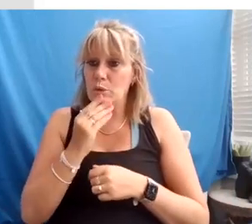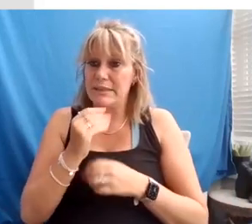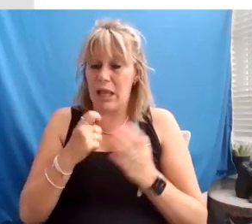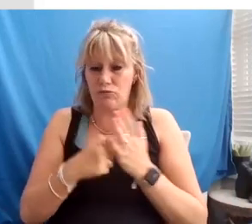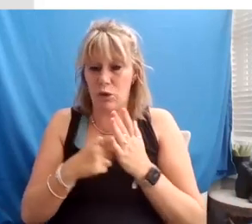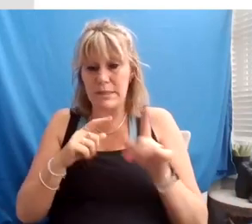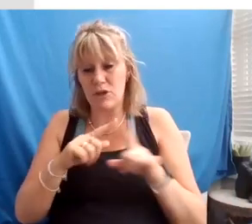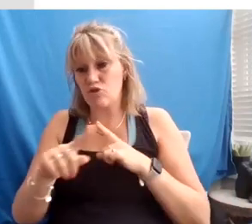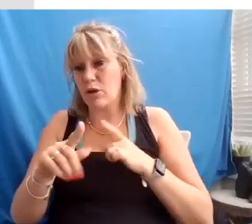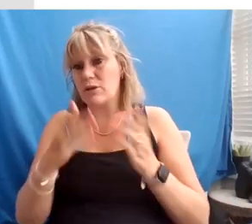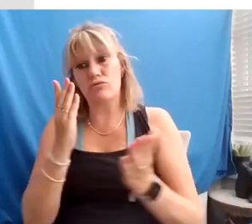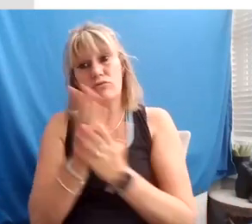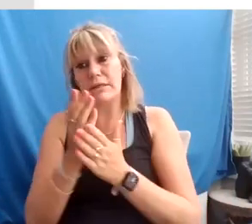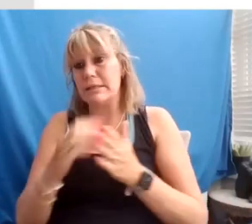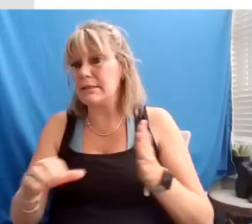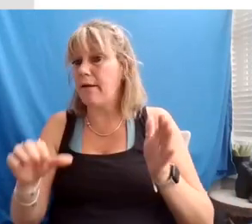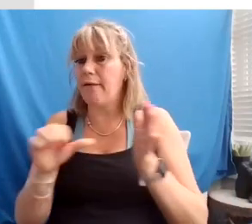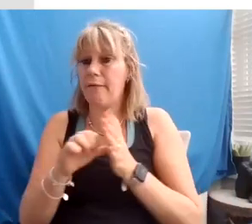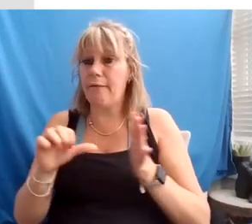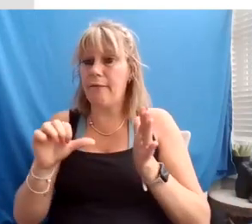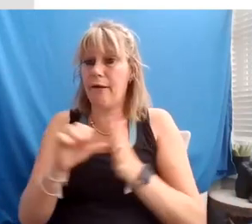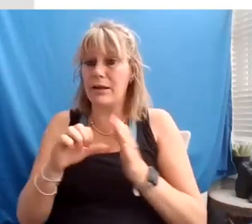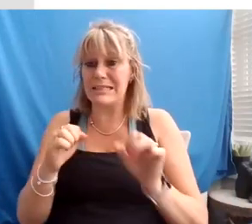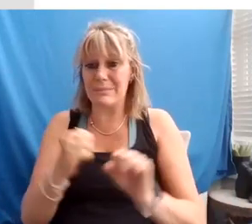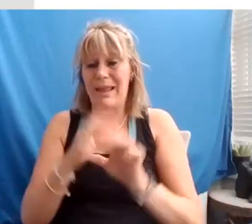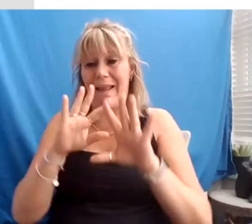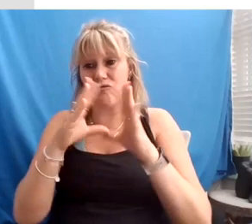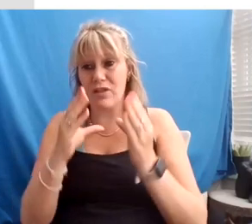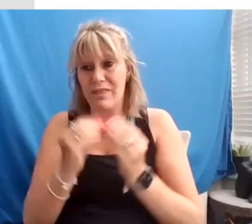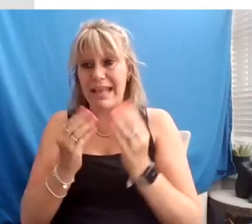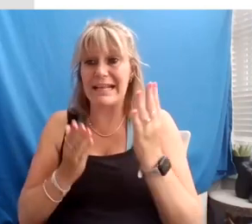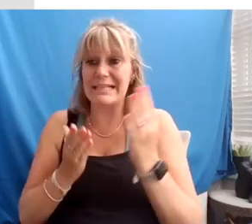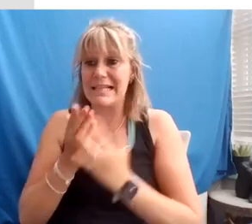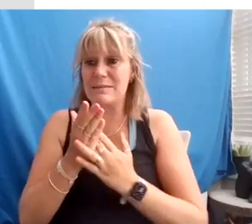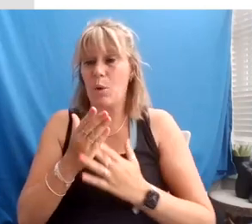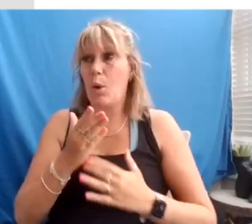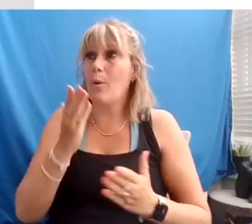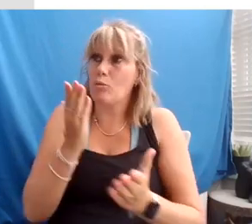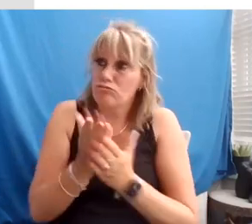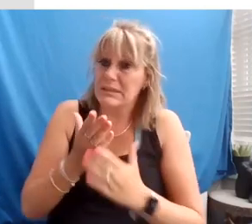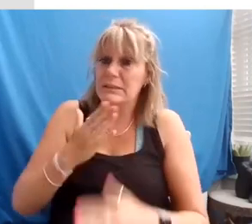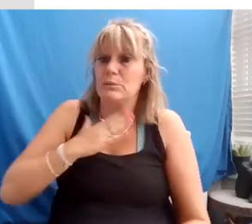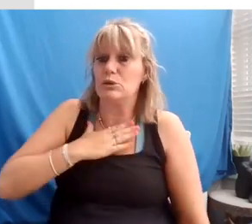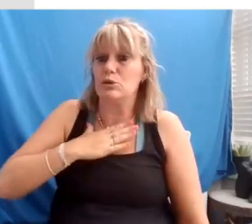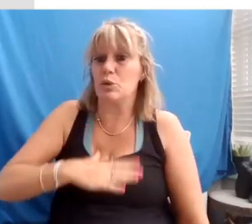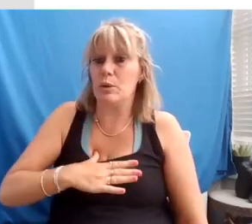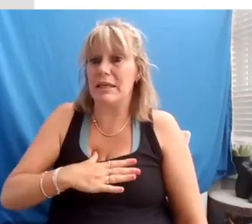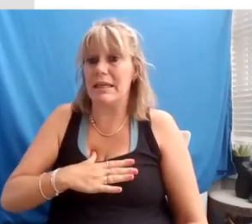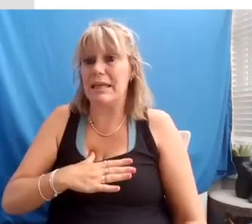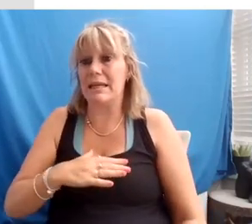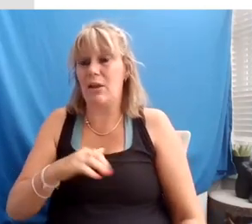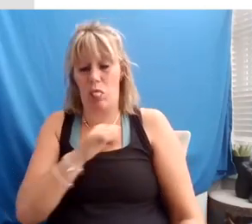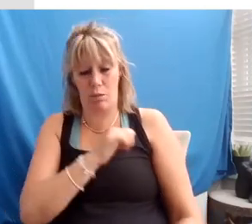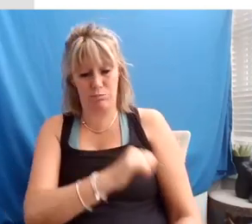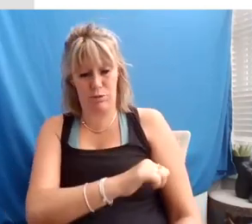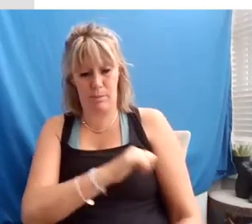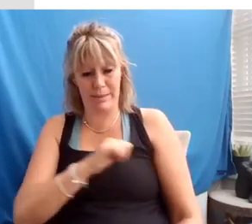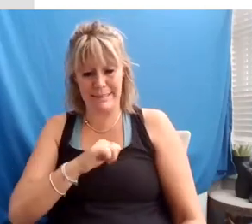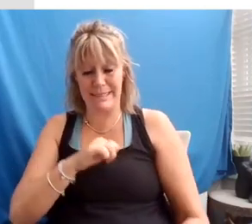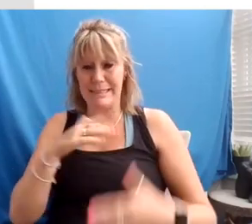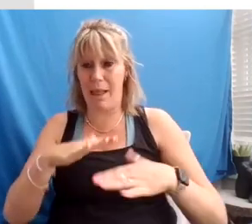tries very, very hard to make everything accessible, but we do need the promises that were made to